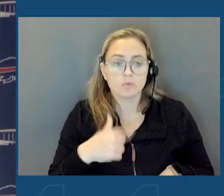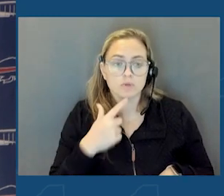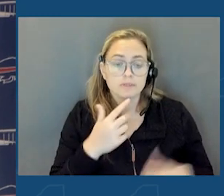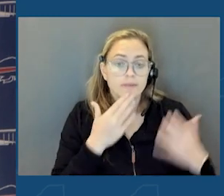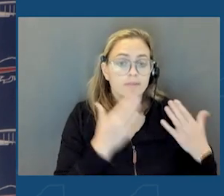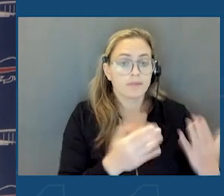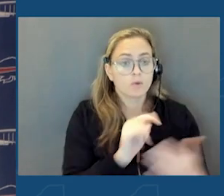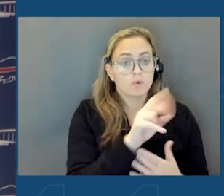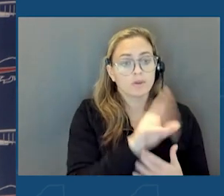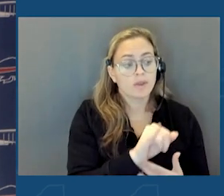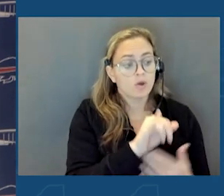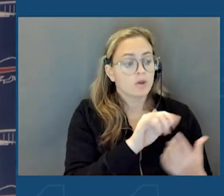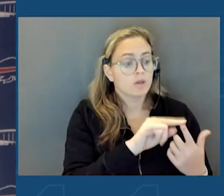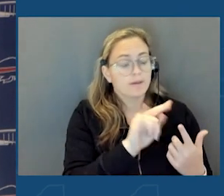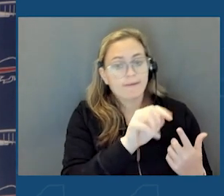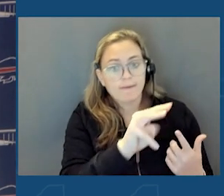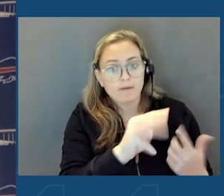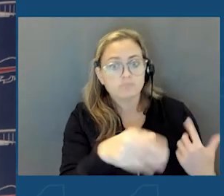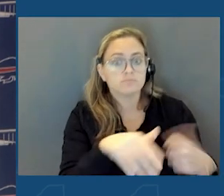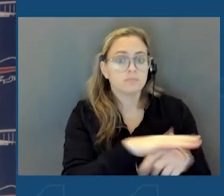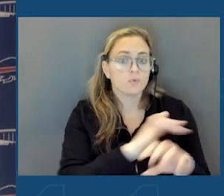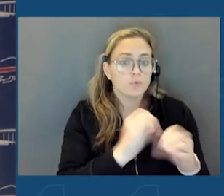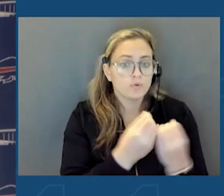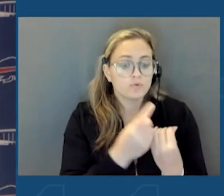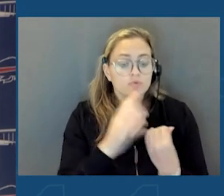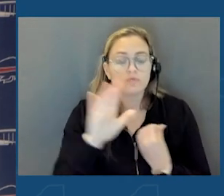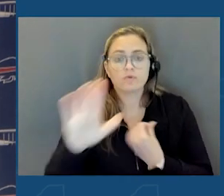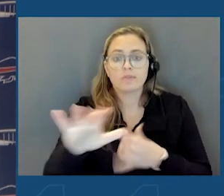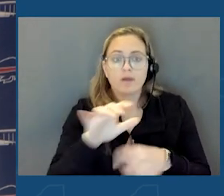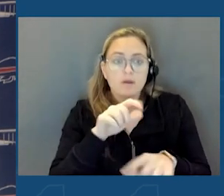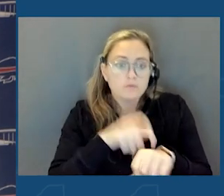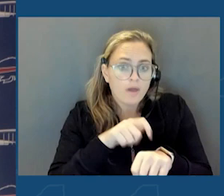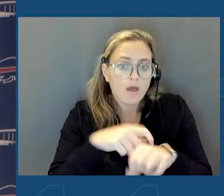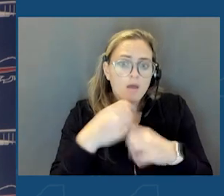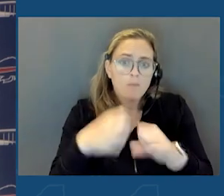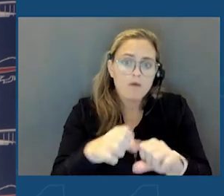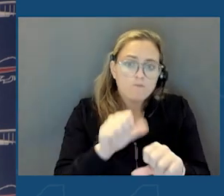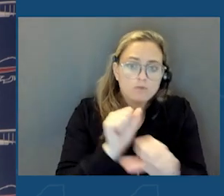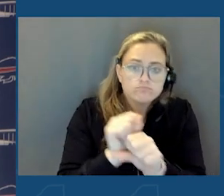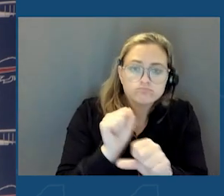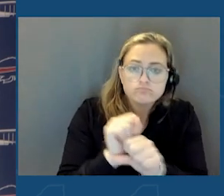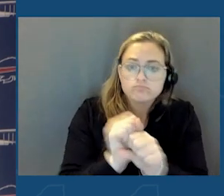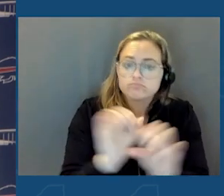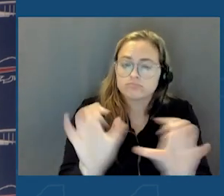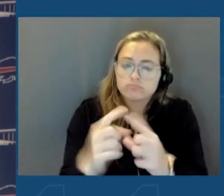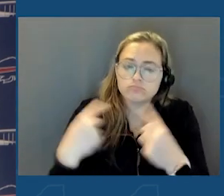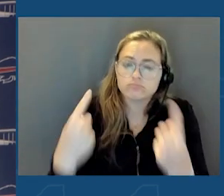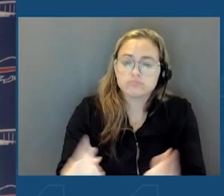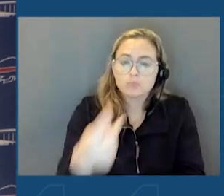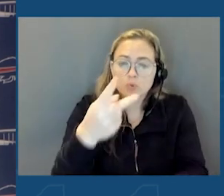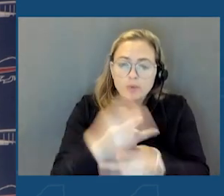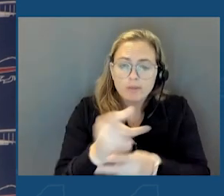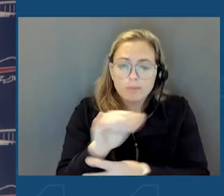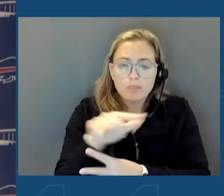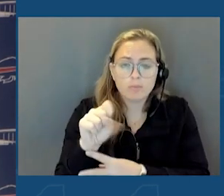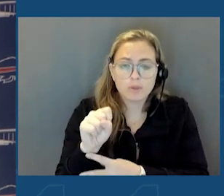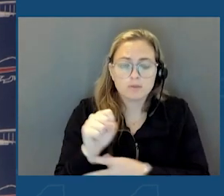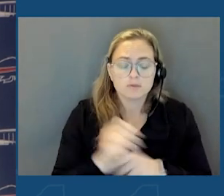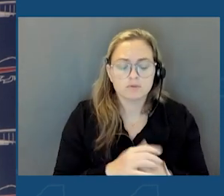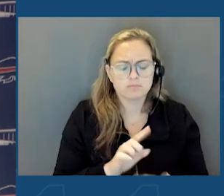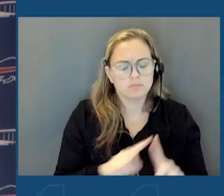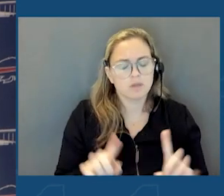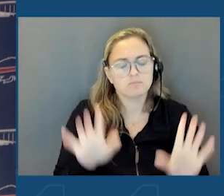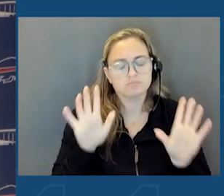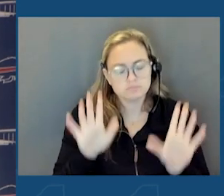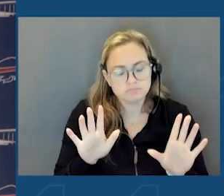and Kim and the entire organization for their incredible time and effort and commitment that they made to keeping the Bills here, but I do want to offer